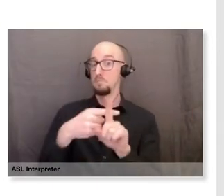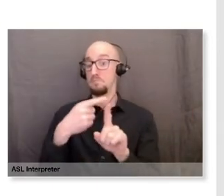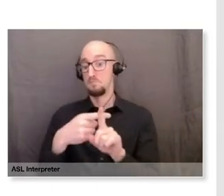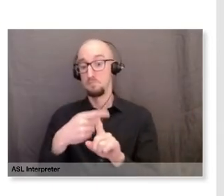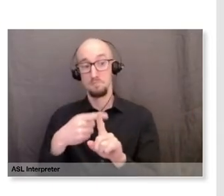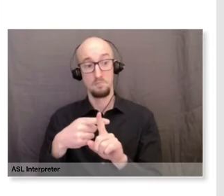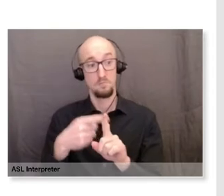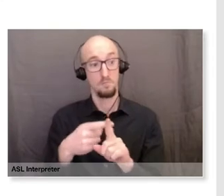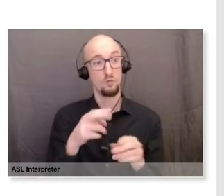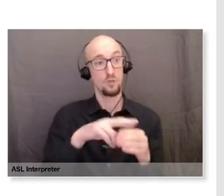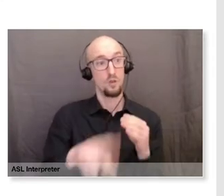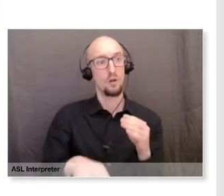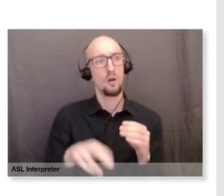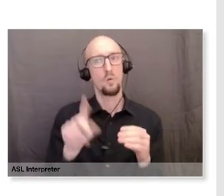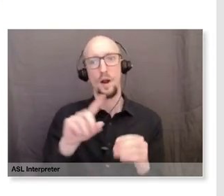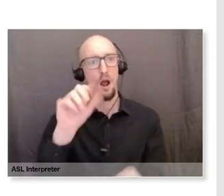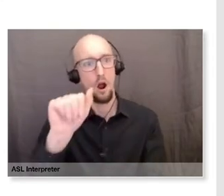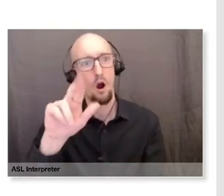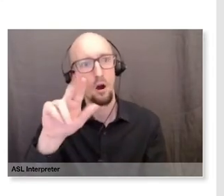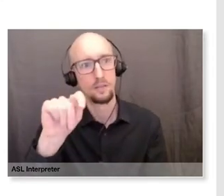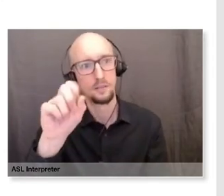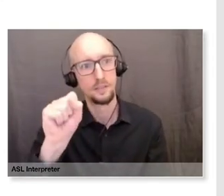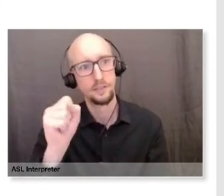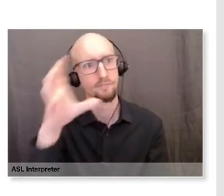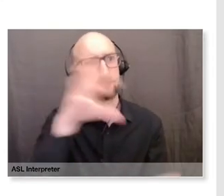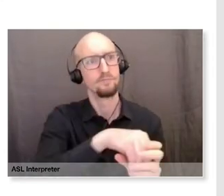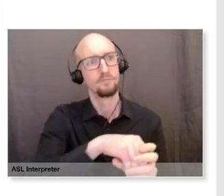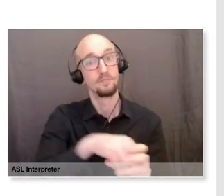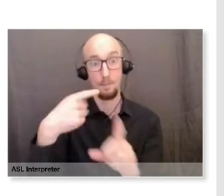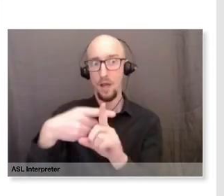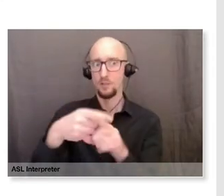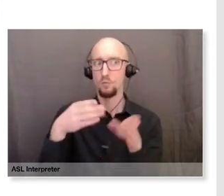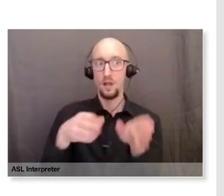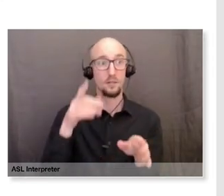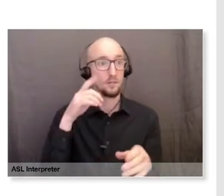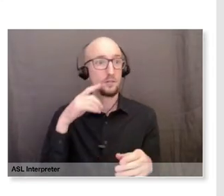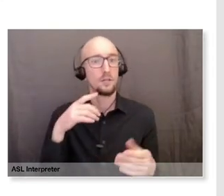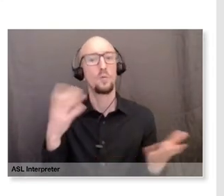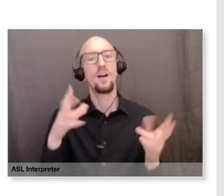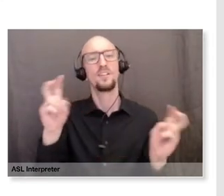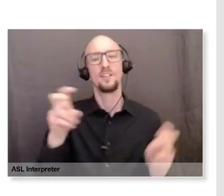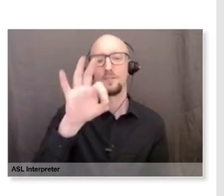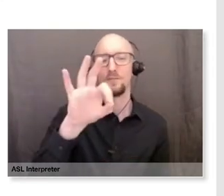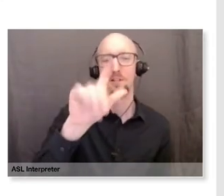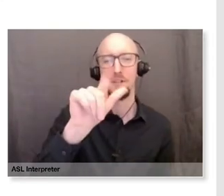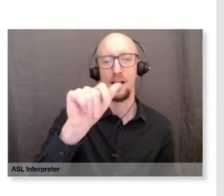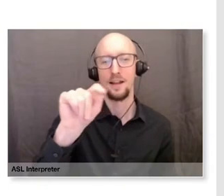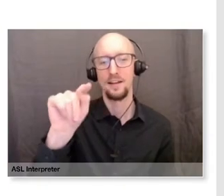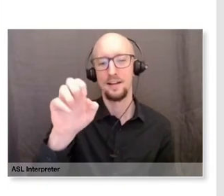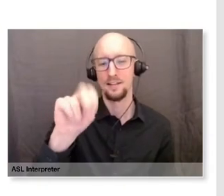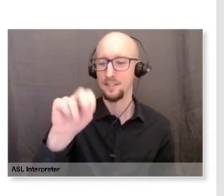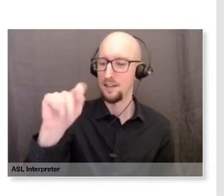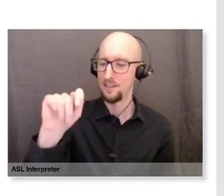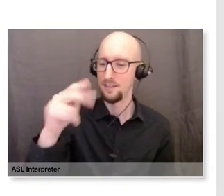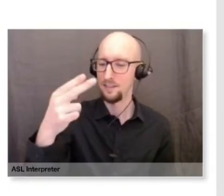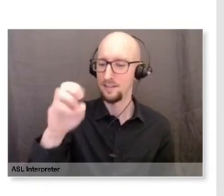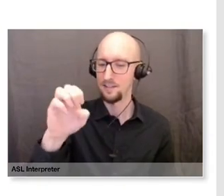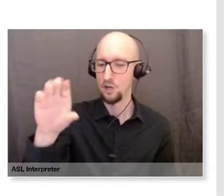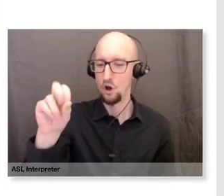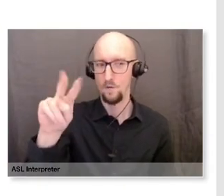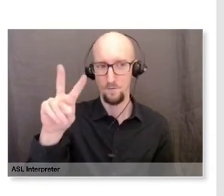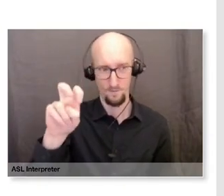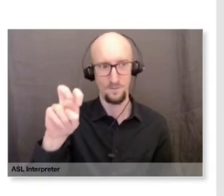very central. For in a positive response was the flatten the curve movement, right? Which was a data